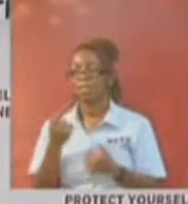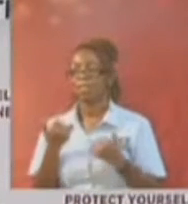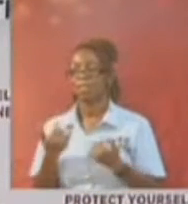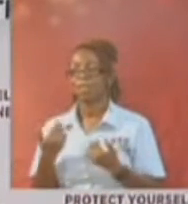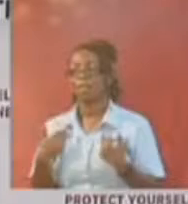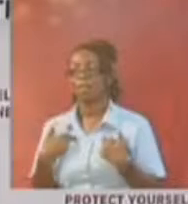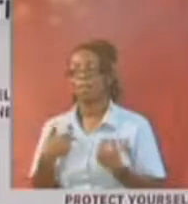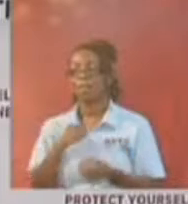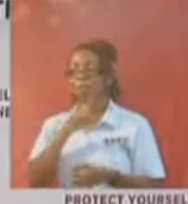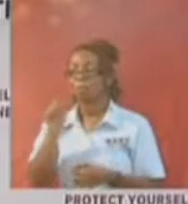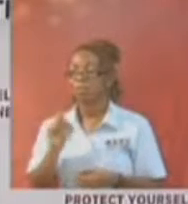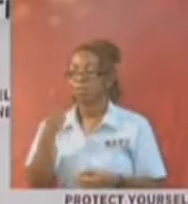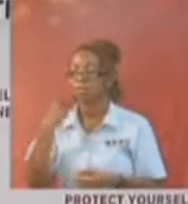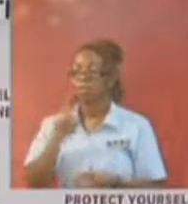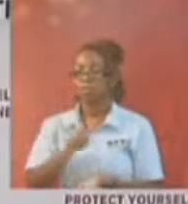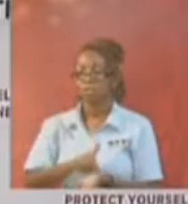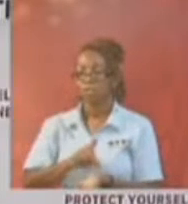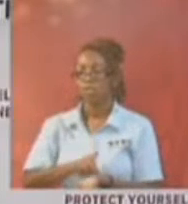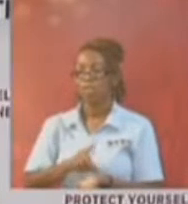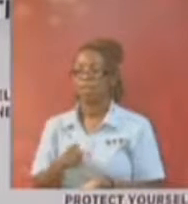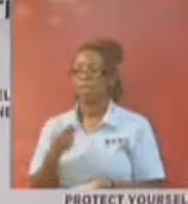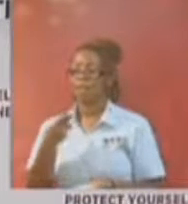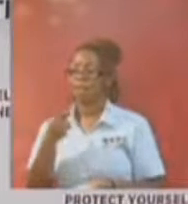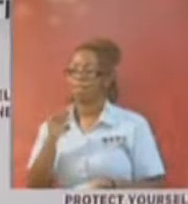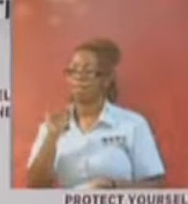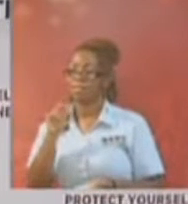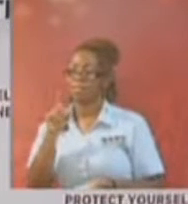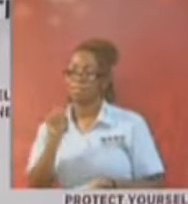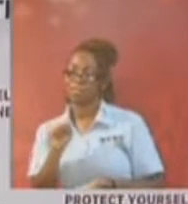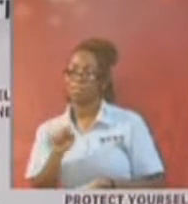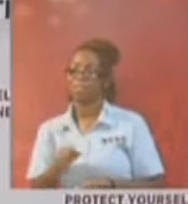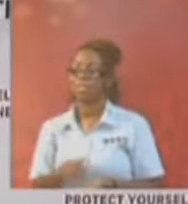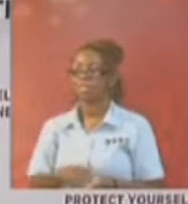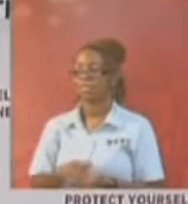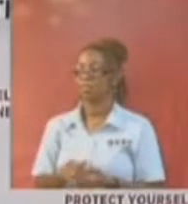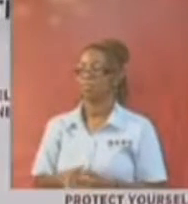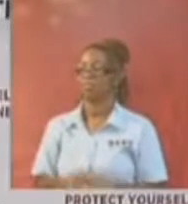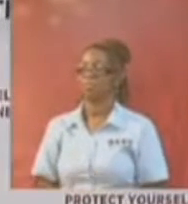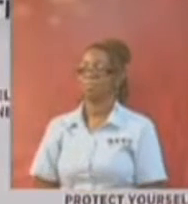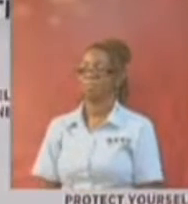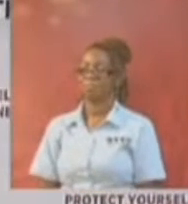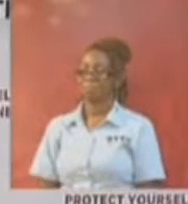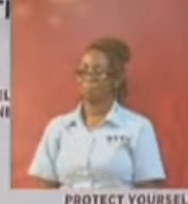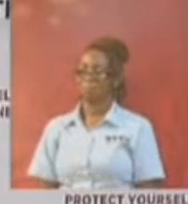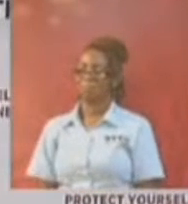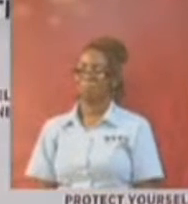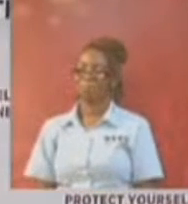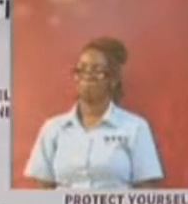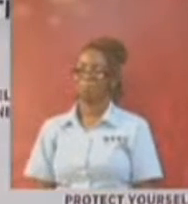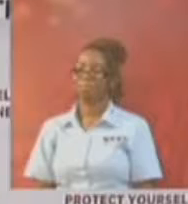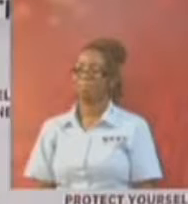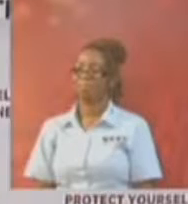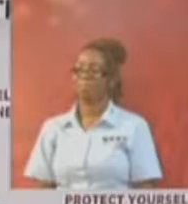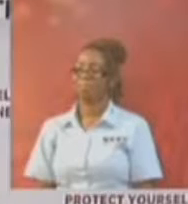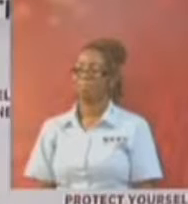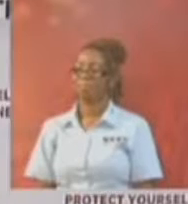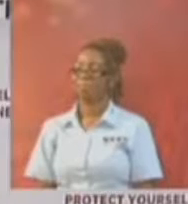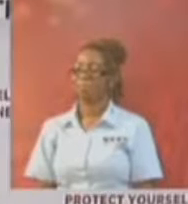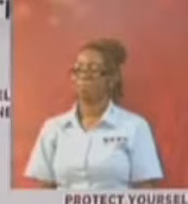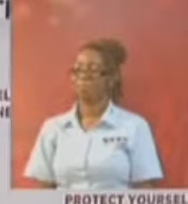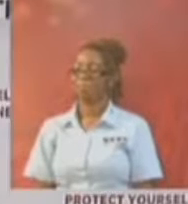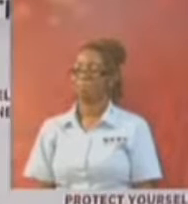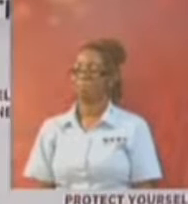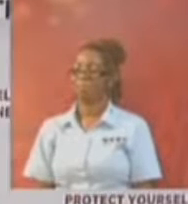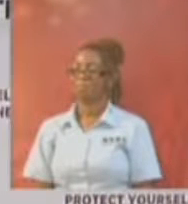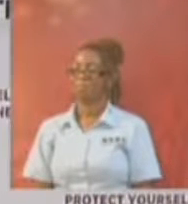first question is, how do we classify deaths due to COVID-19, especially when